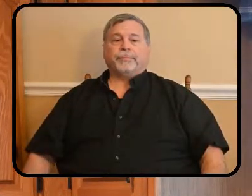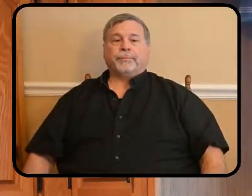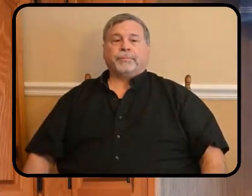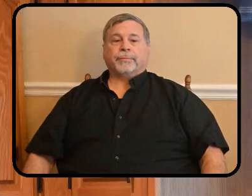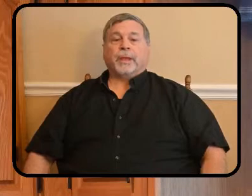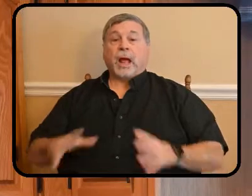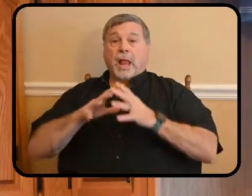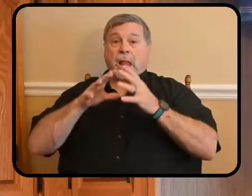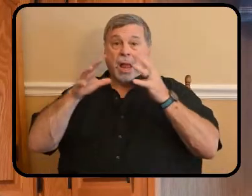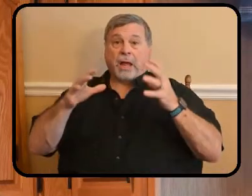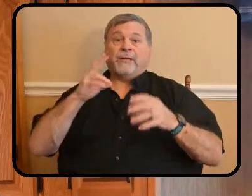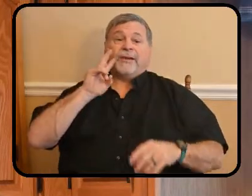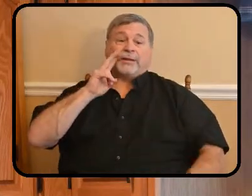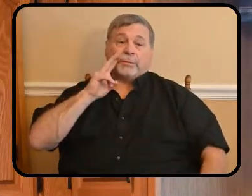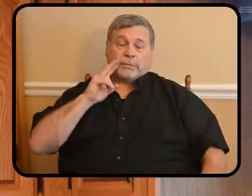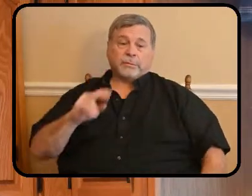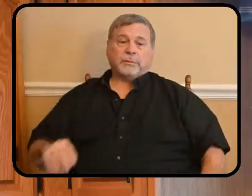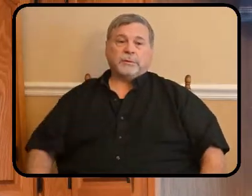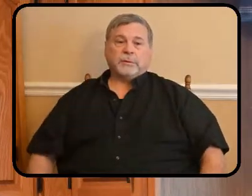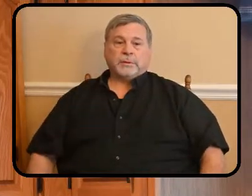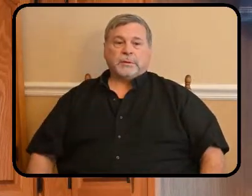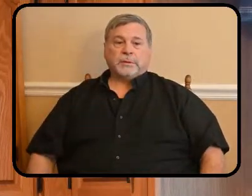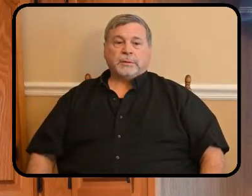a lot of vegetables.